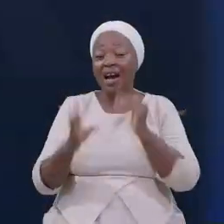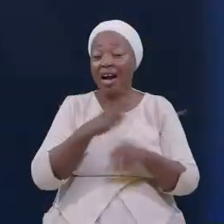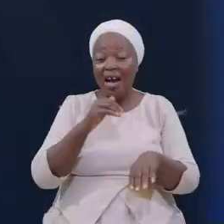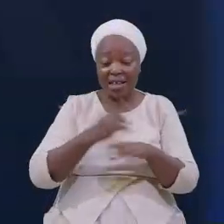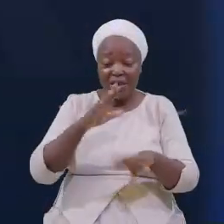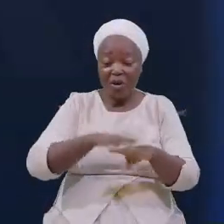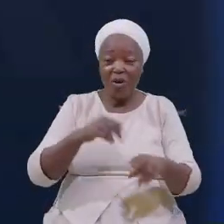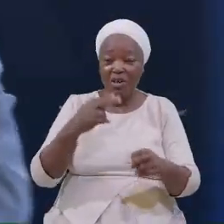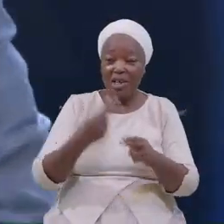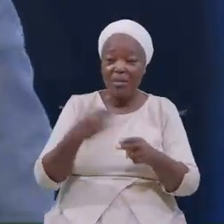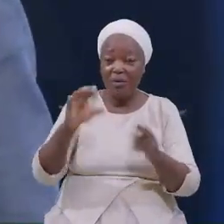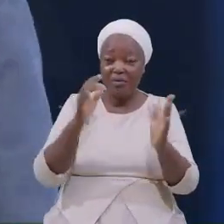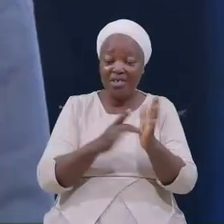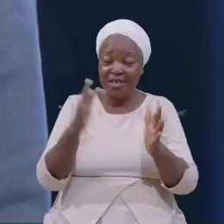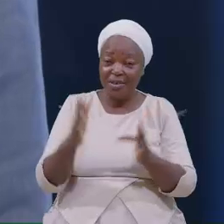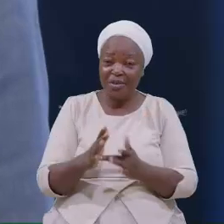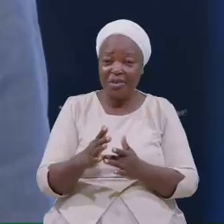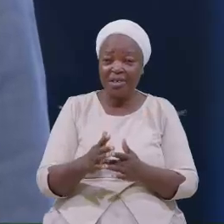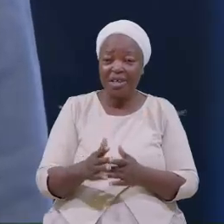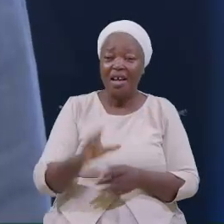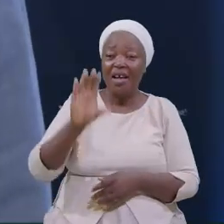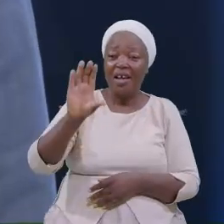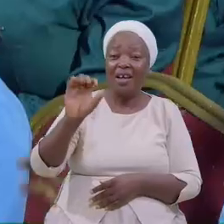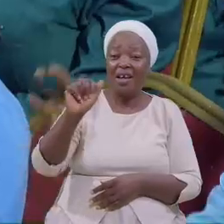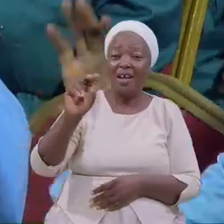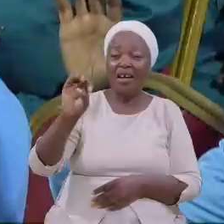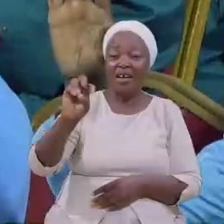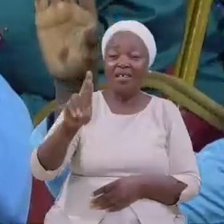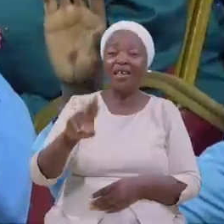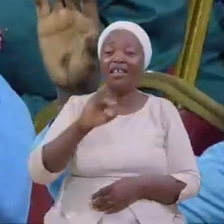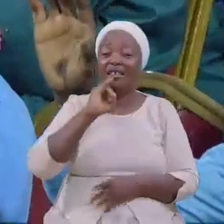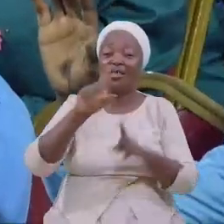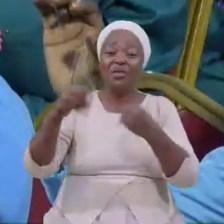of the name of Jesus, cancer gone.